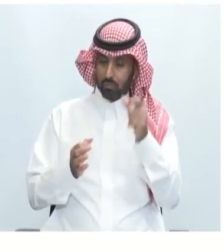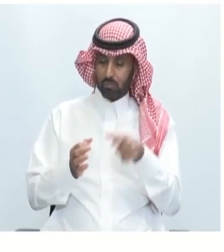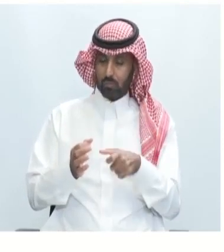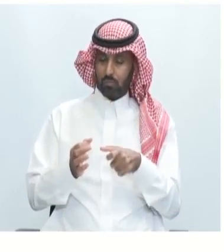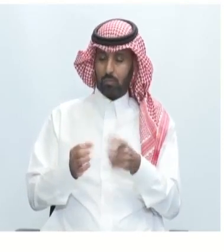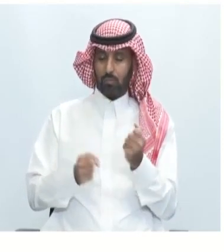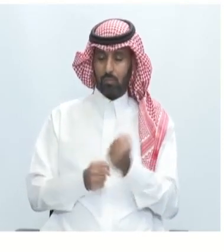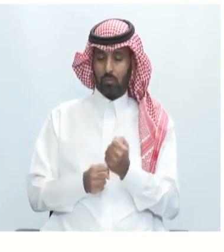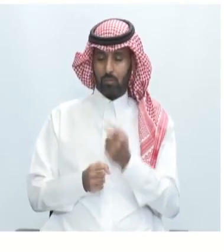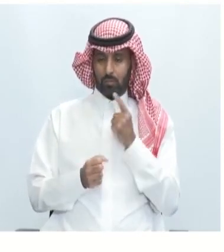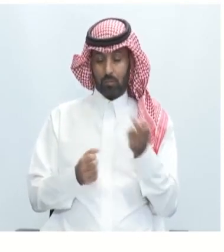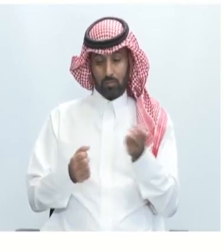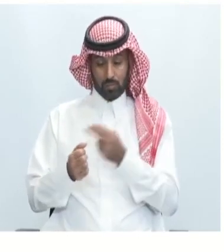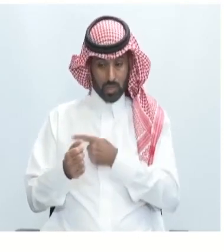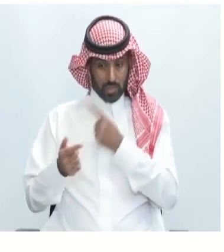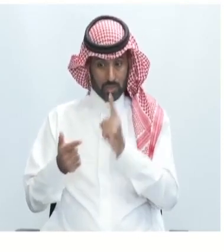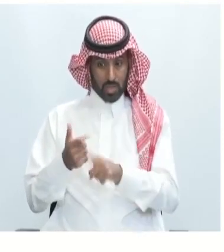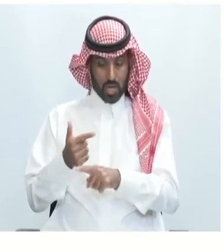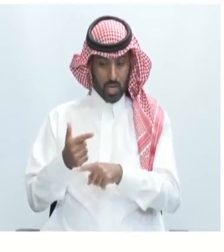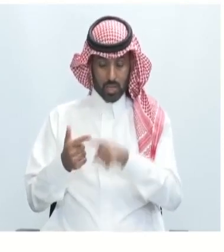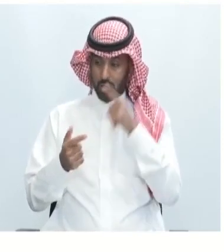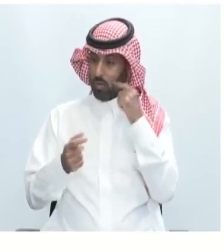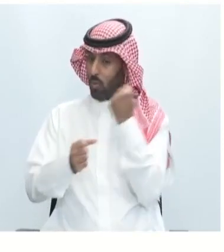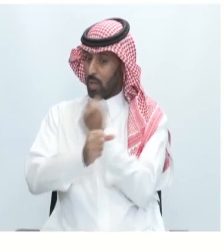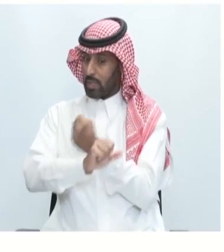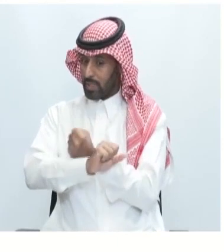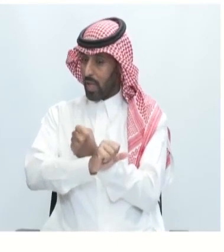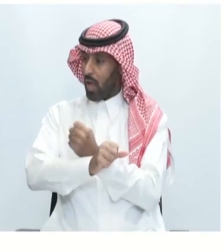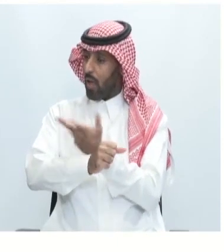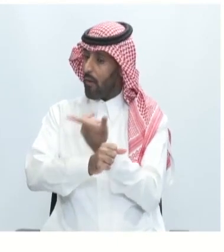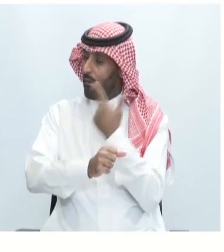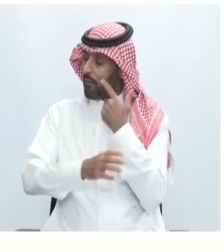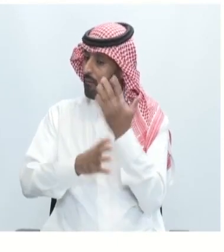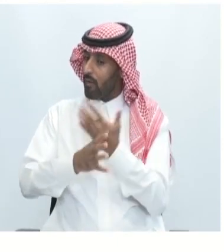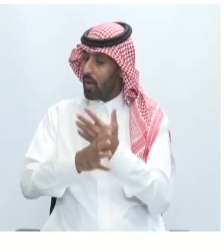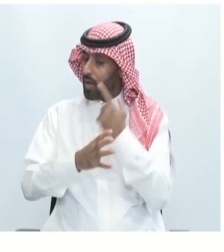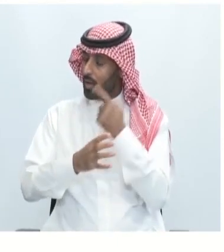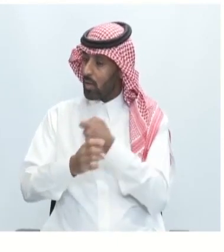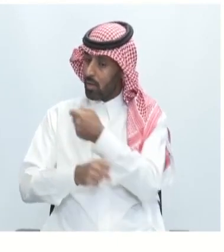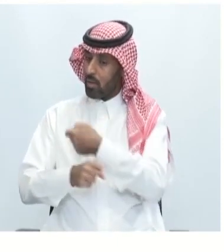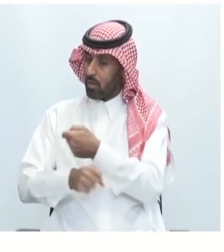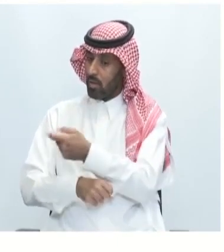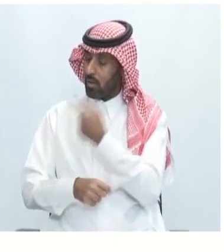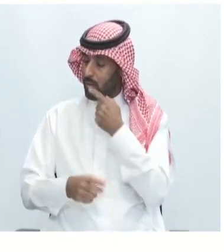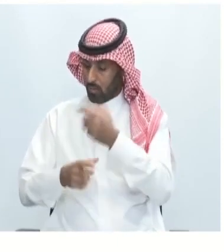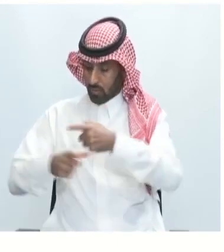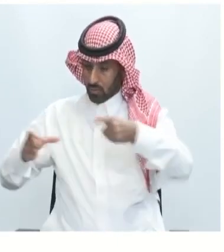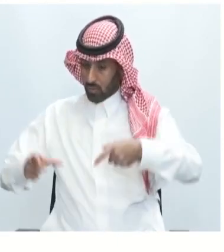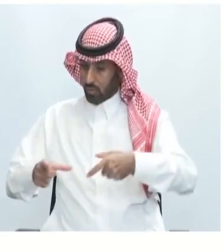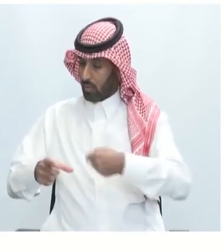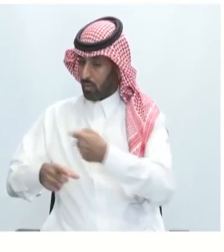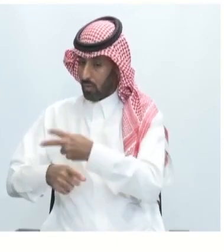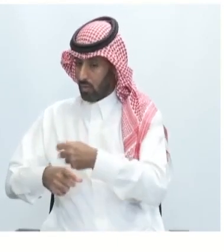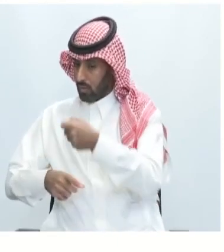politician. Second event, he was arrested for stealing state funds. So he was a